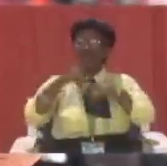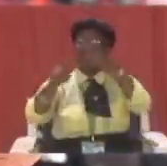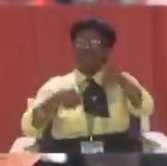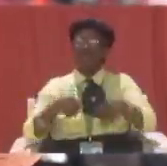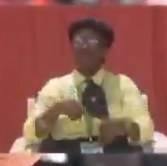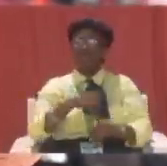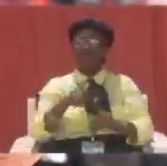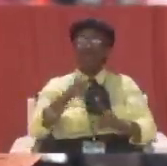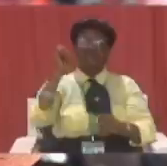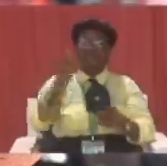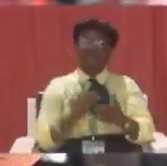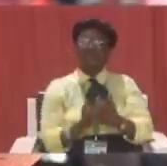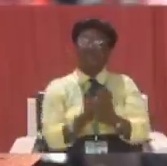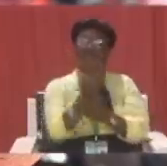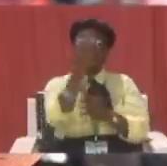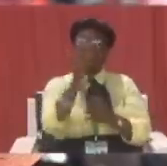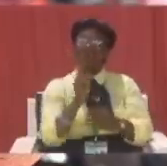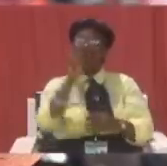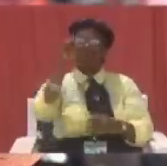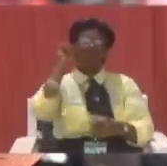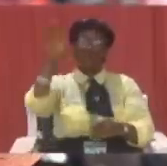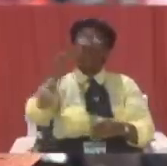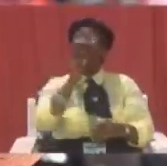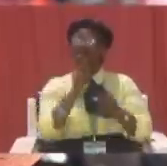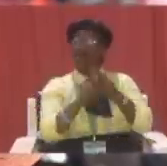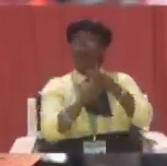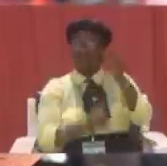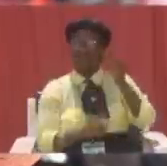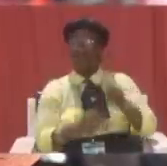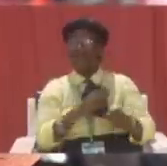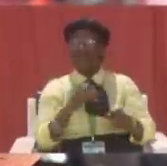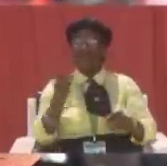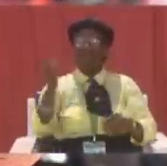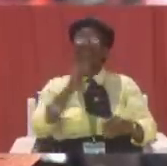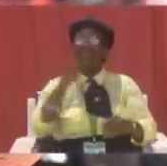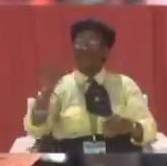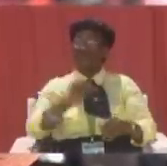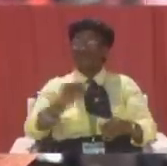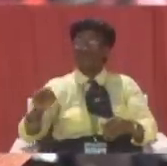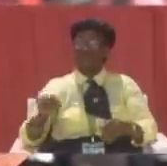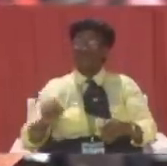But then there is another side of the story. You consider Gehazi.